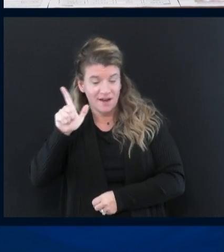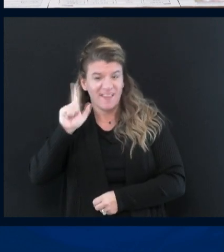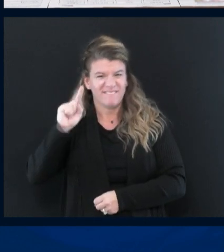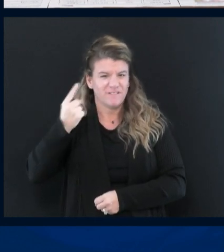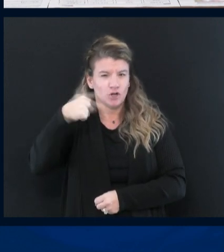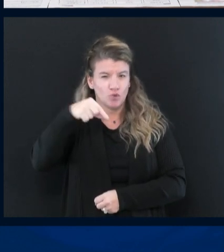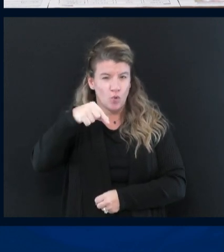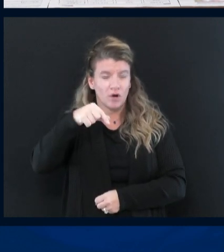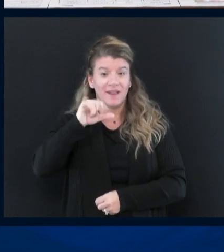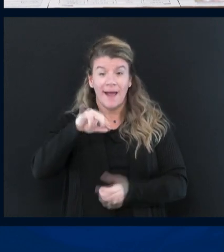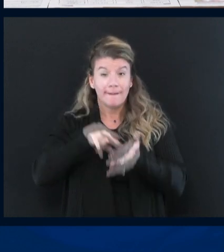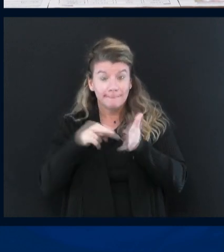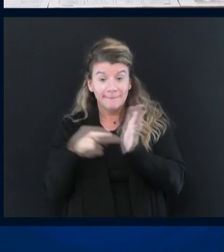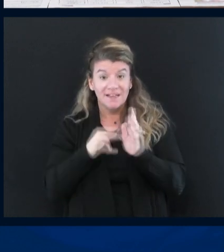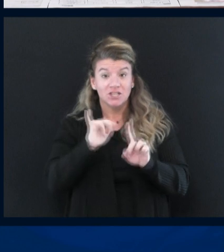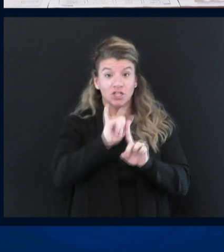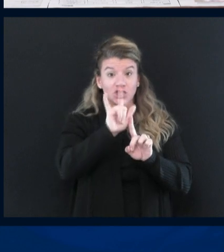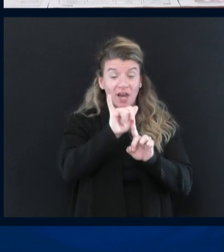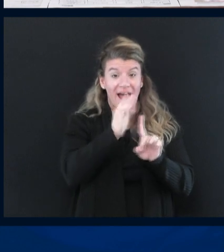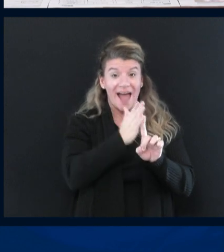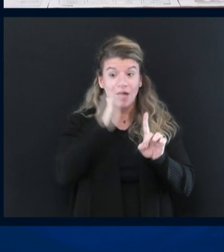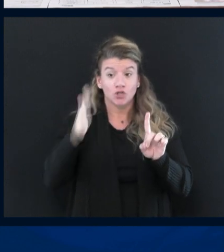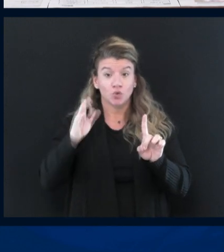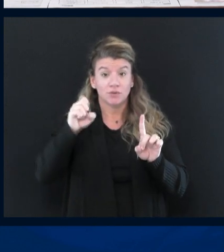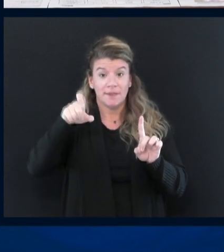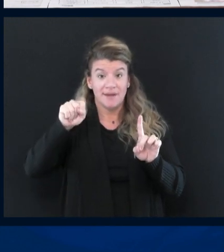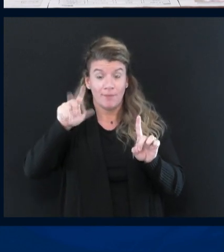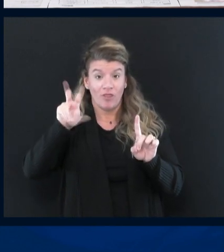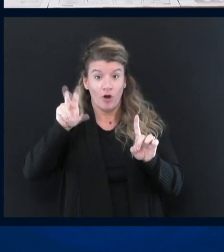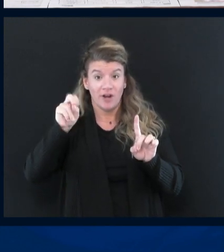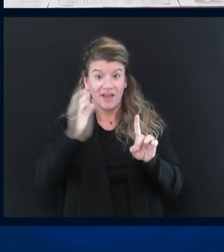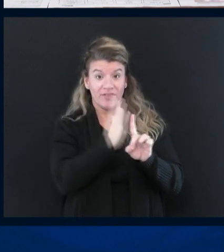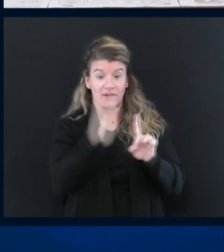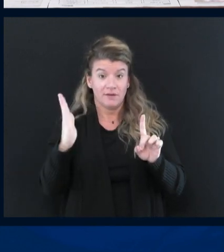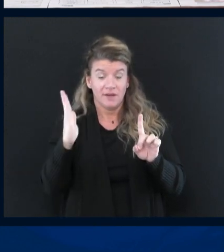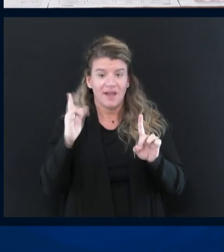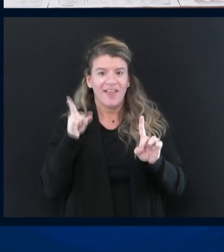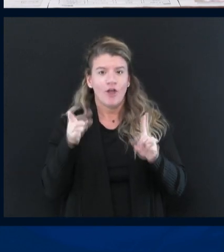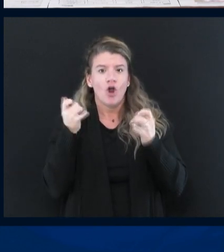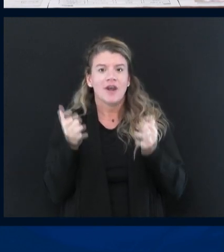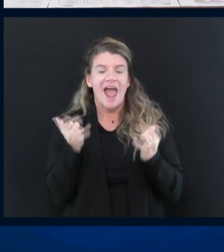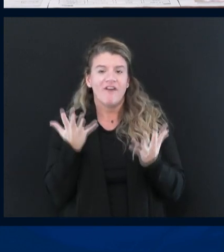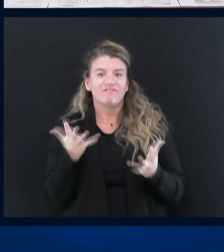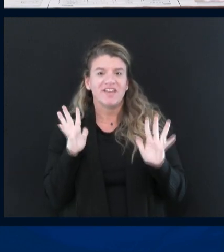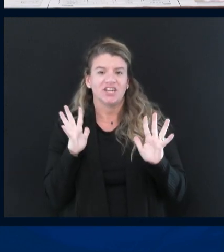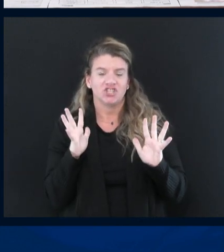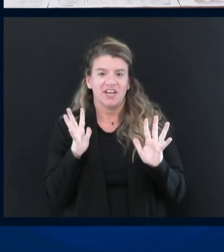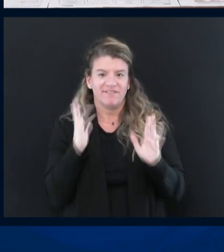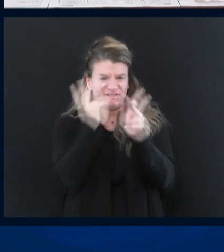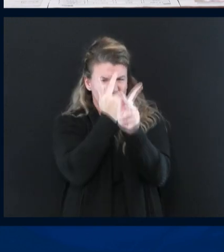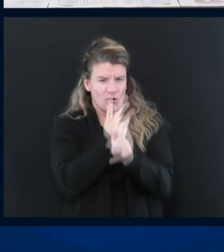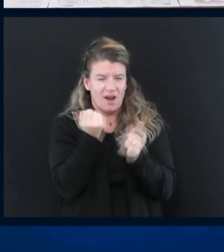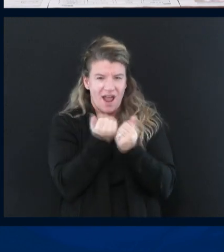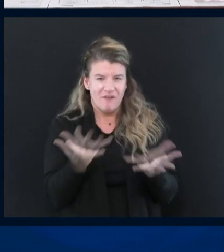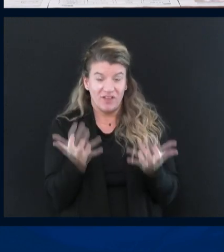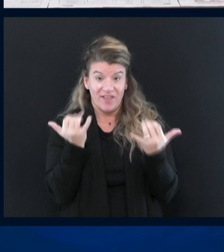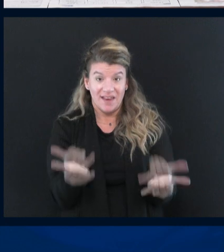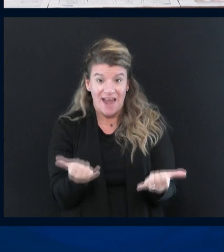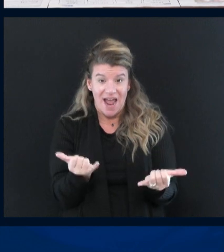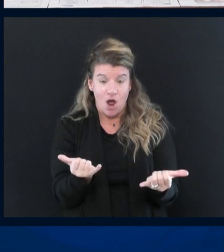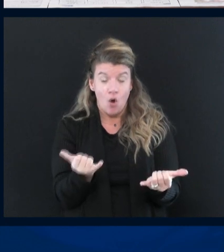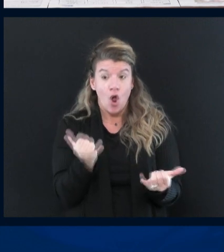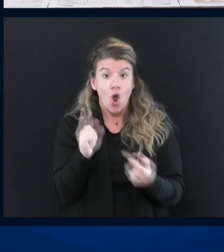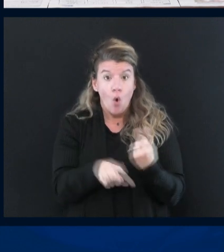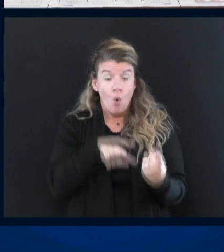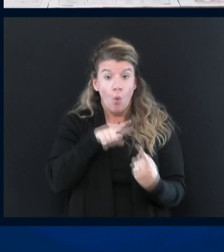from July through September the 30th, they're finishing that quarter right now. And when that report